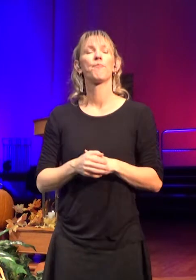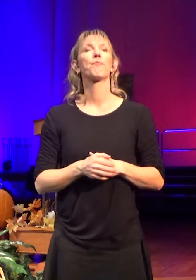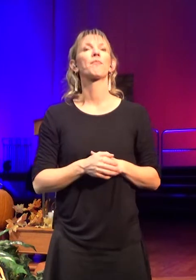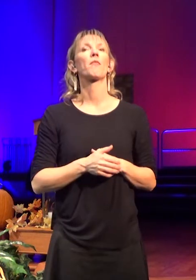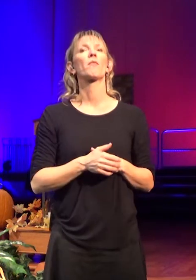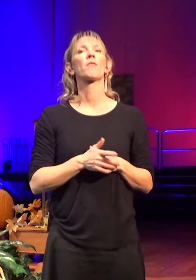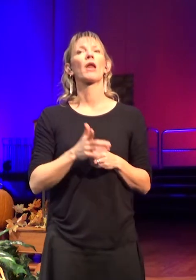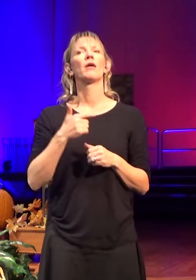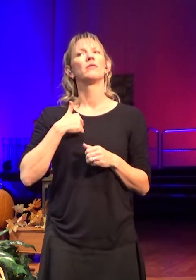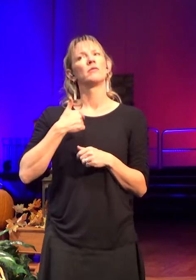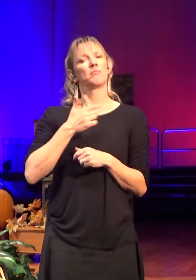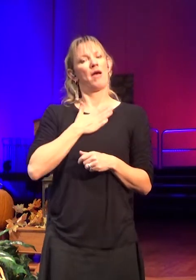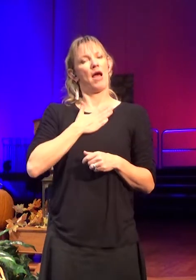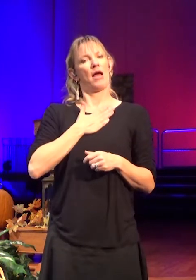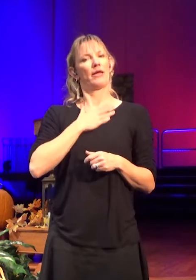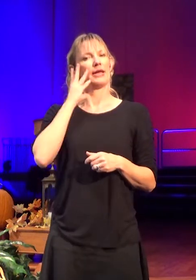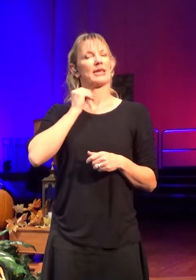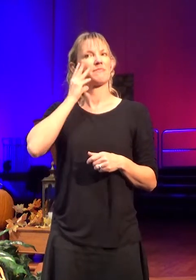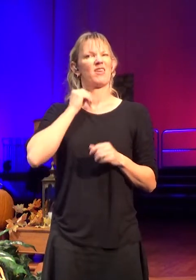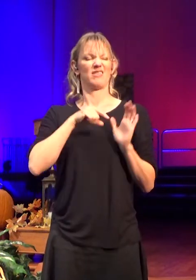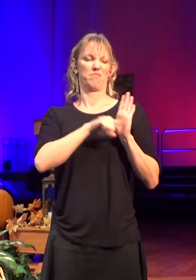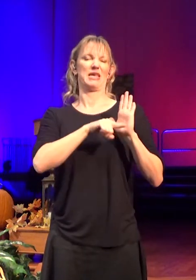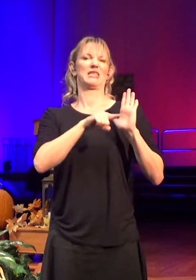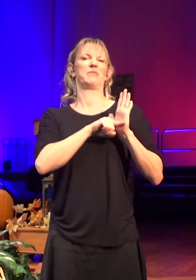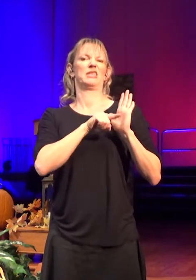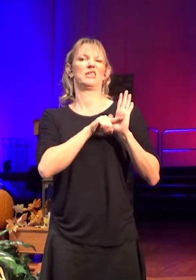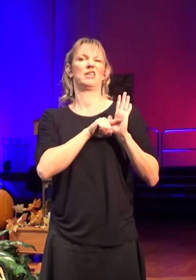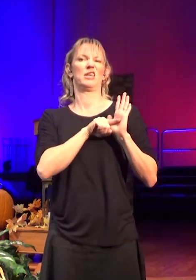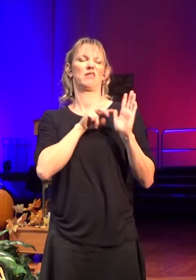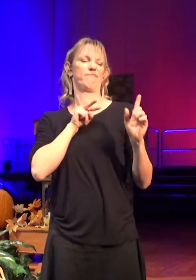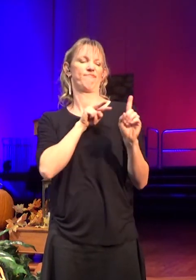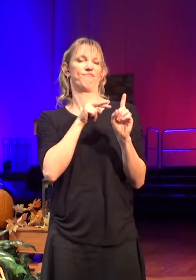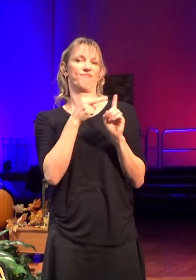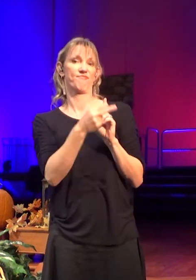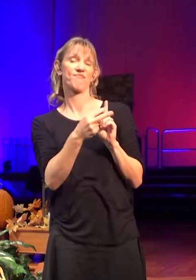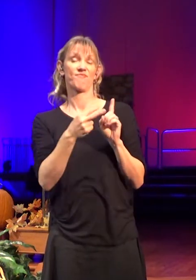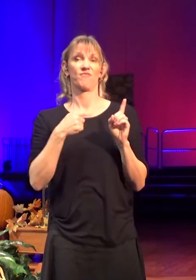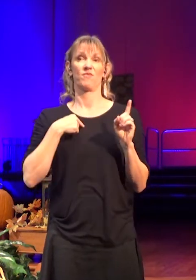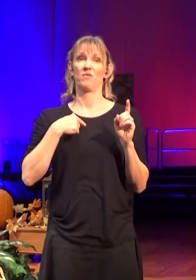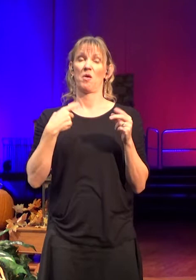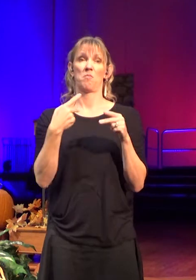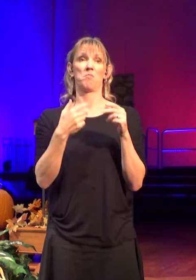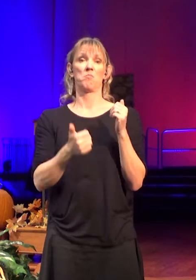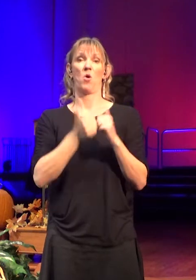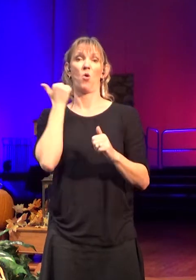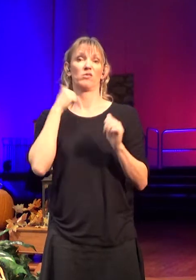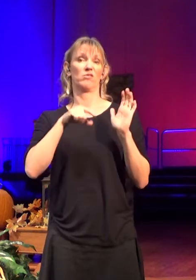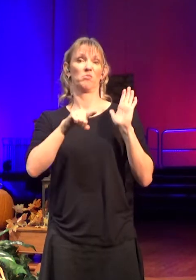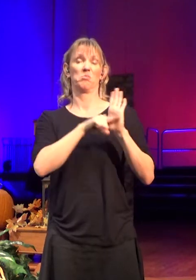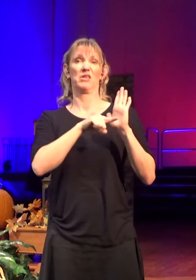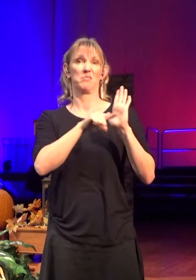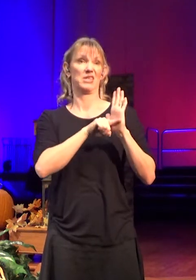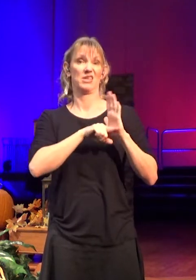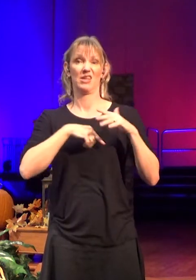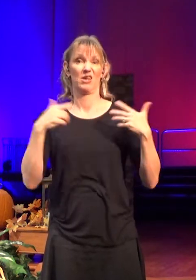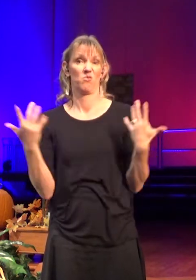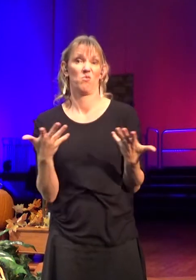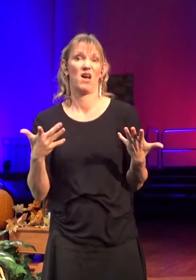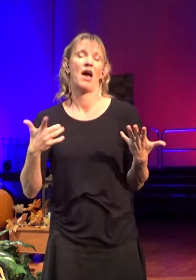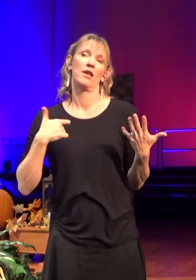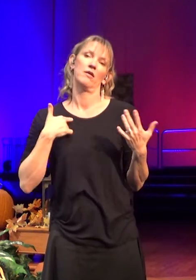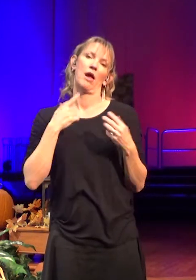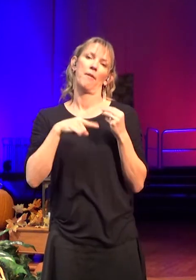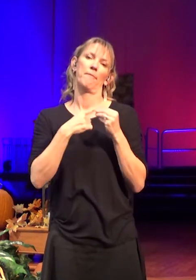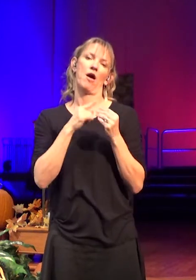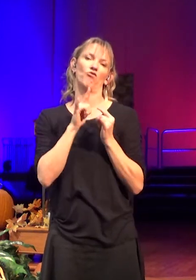my own experience being in that pessimistic space. And for a long time, the place where I was most pessimistic in my life was